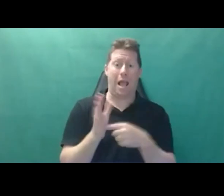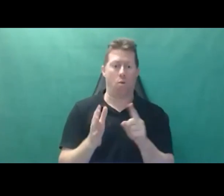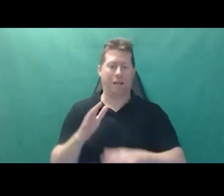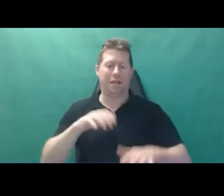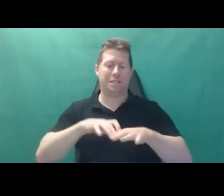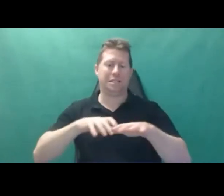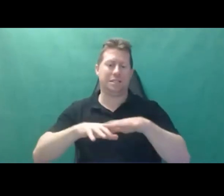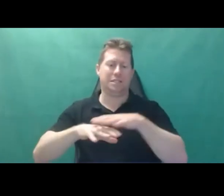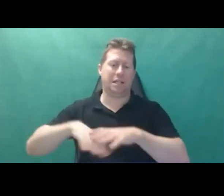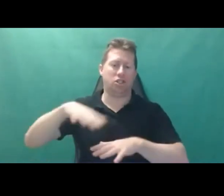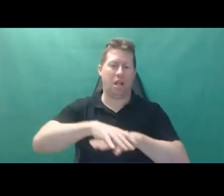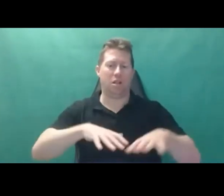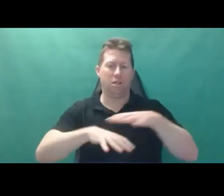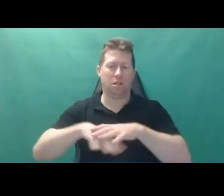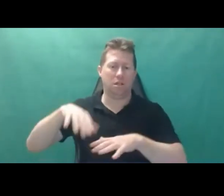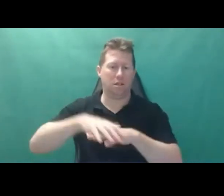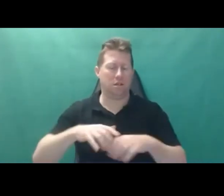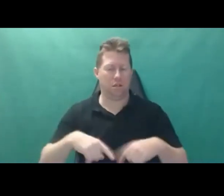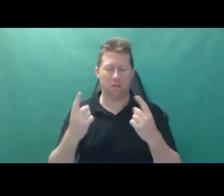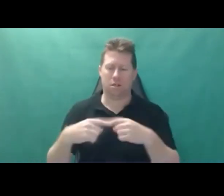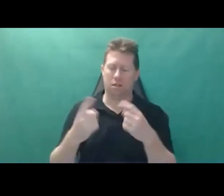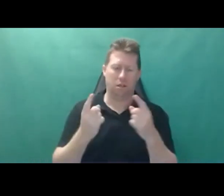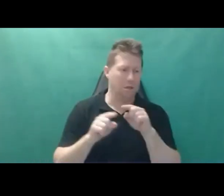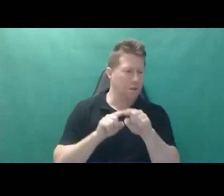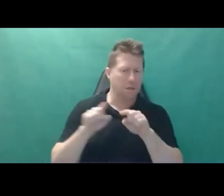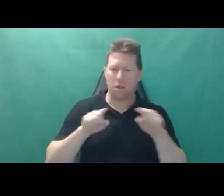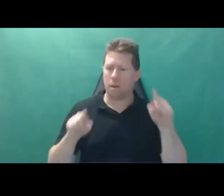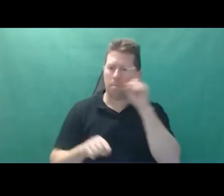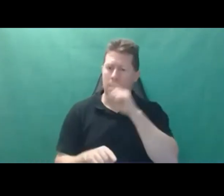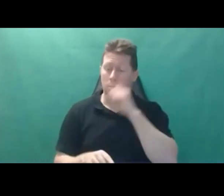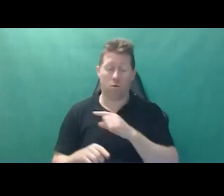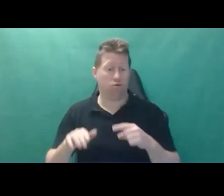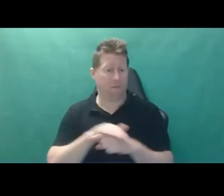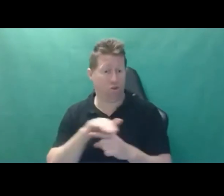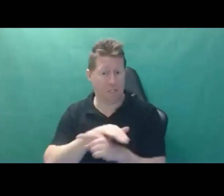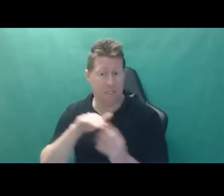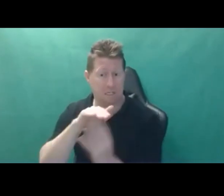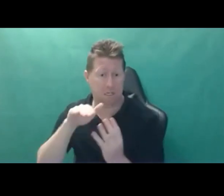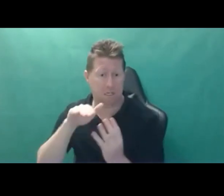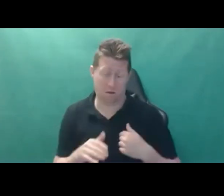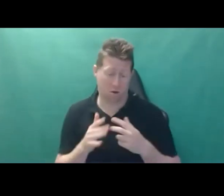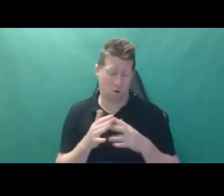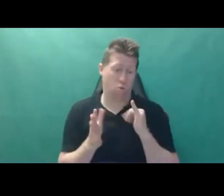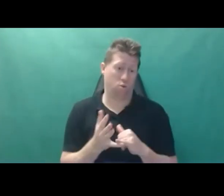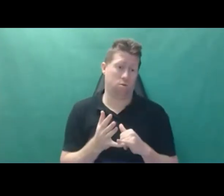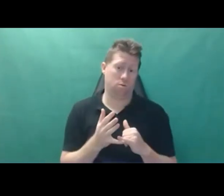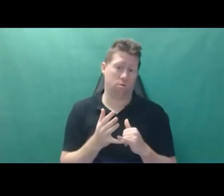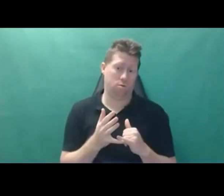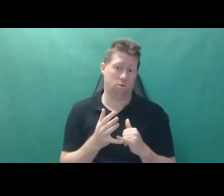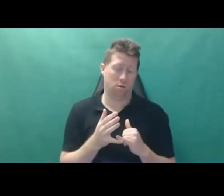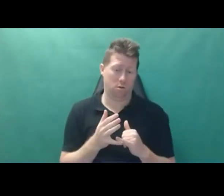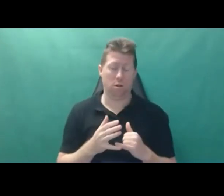usual ones, indigeneity diasporized people, um, refugees. I was one, my family with refugees, physical